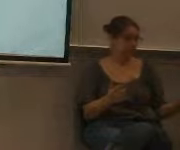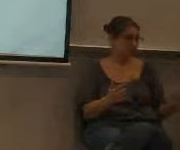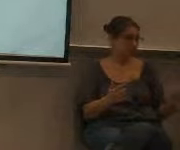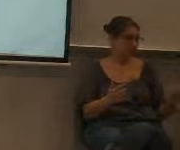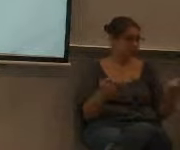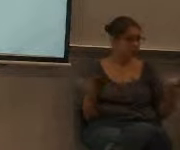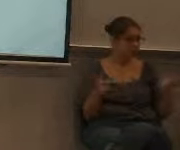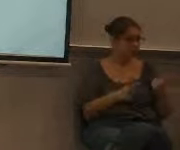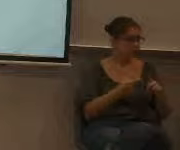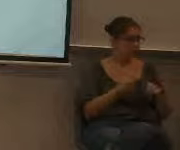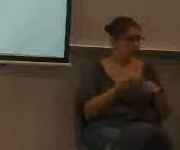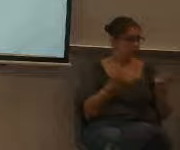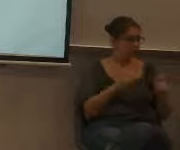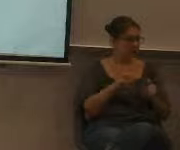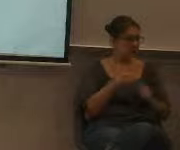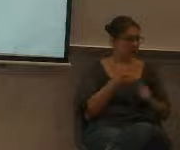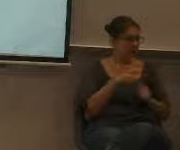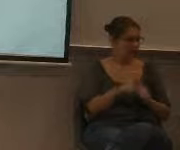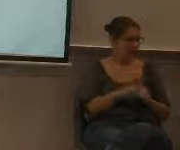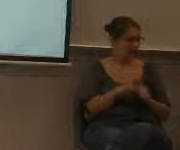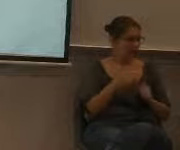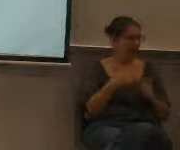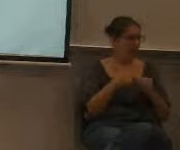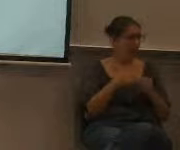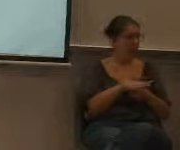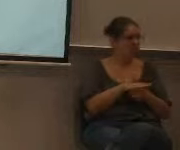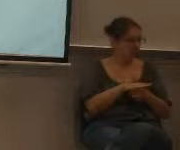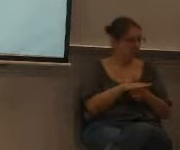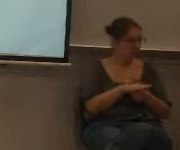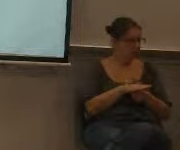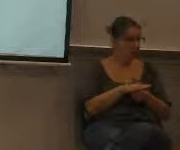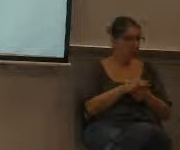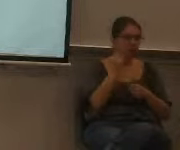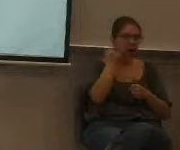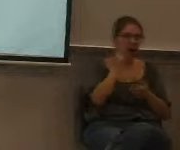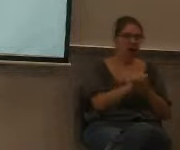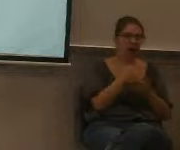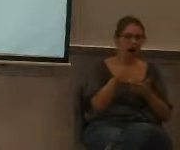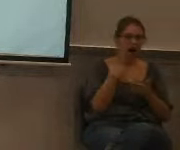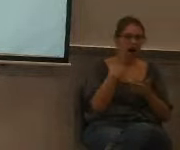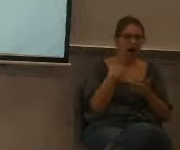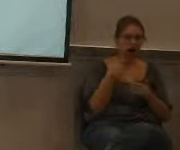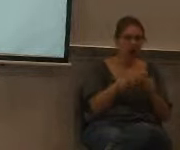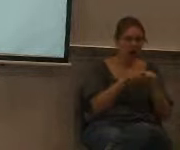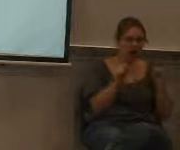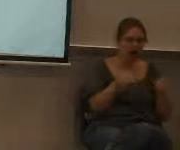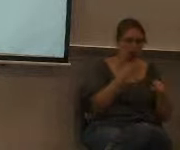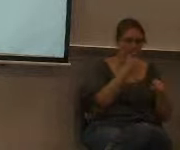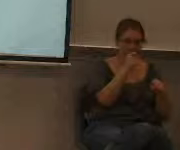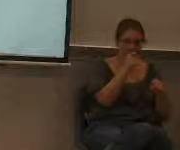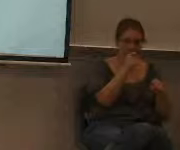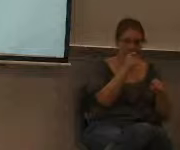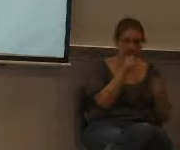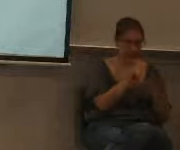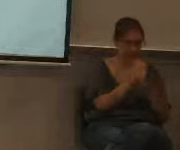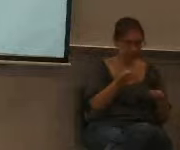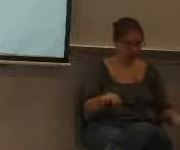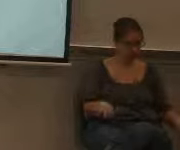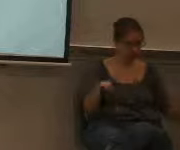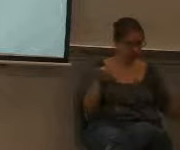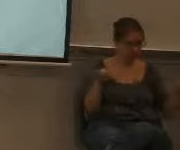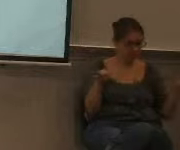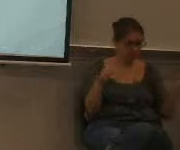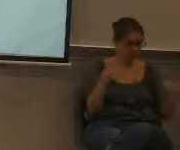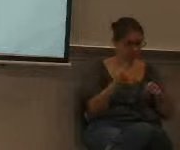into the main channel. And so the idea that there's these systems that regularly flood,